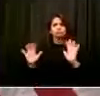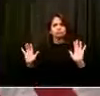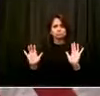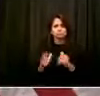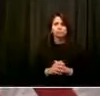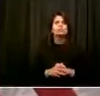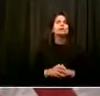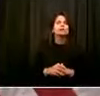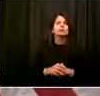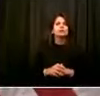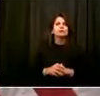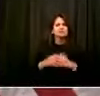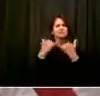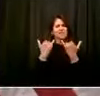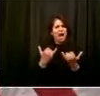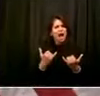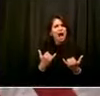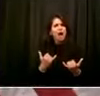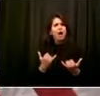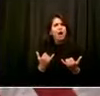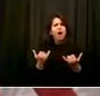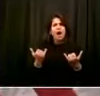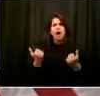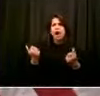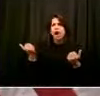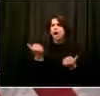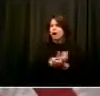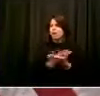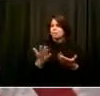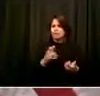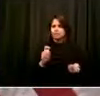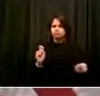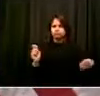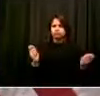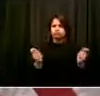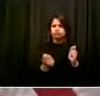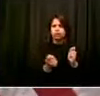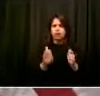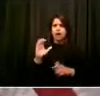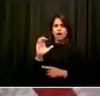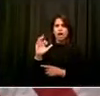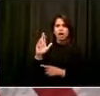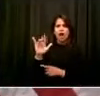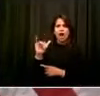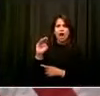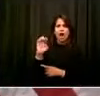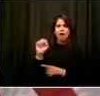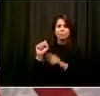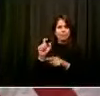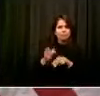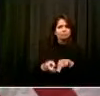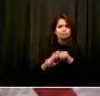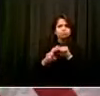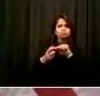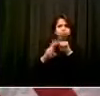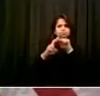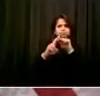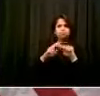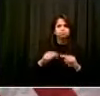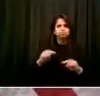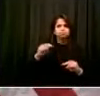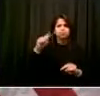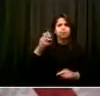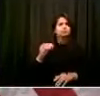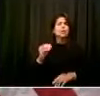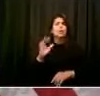curtailing Stop and Frisk will erode and that more people will become sort of impatient